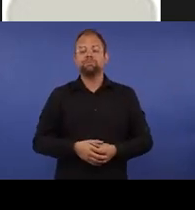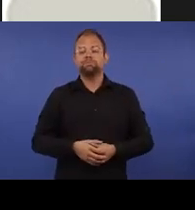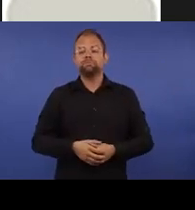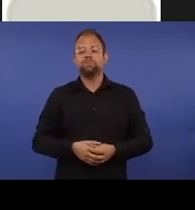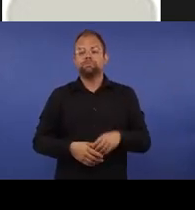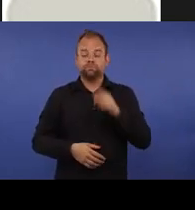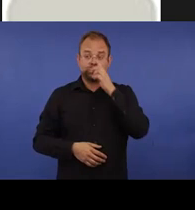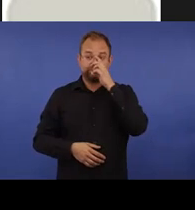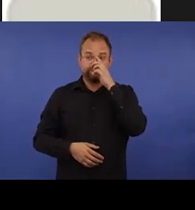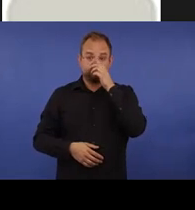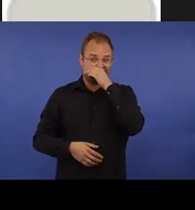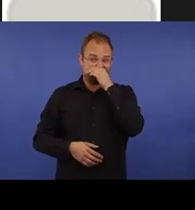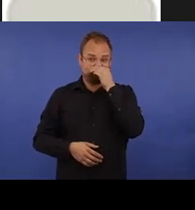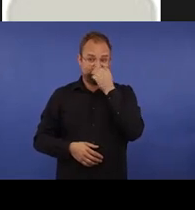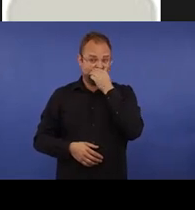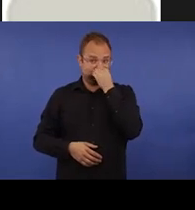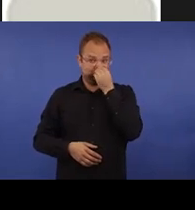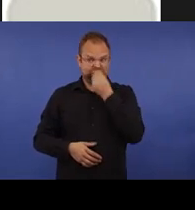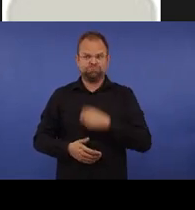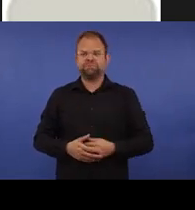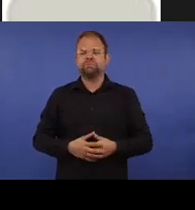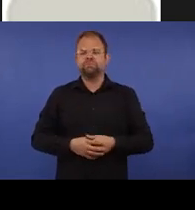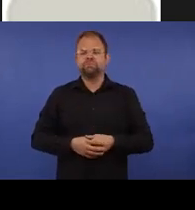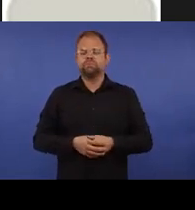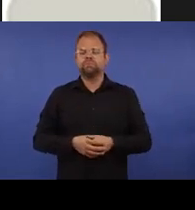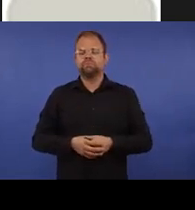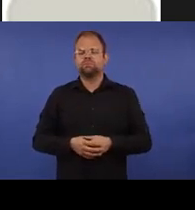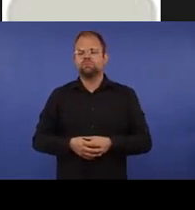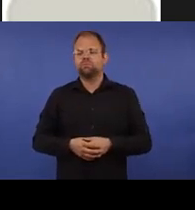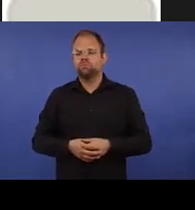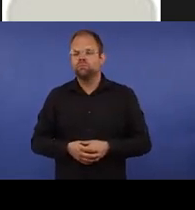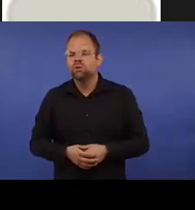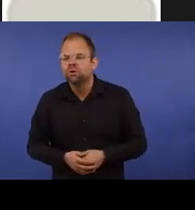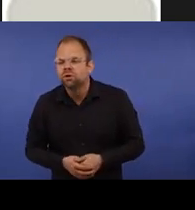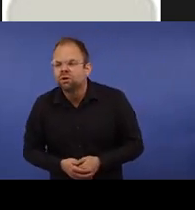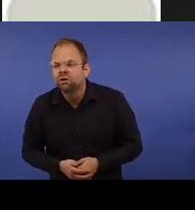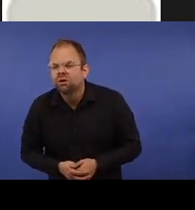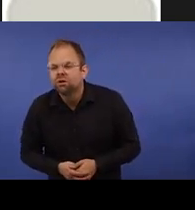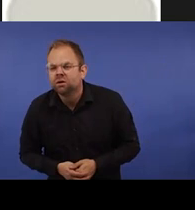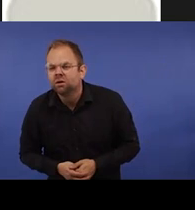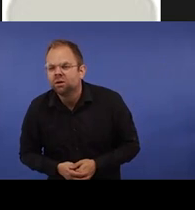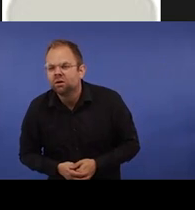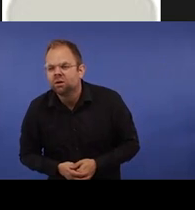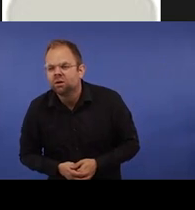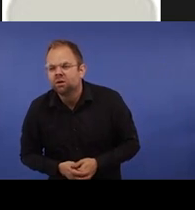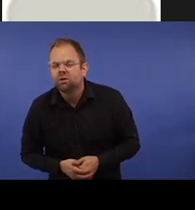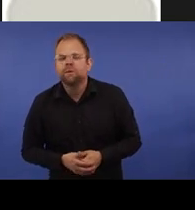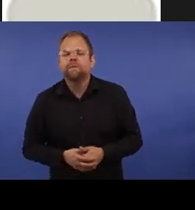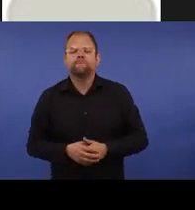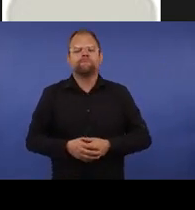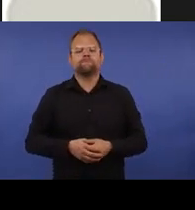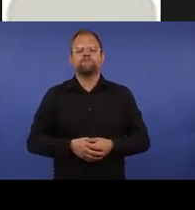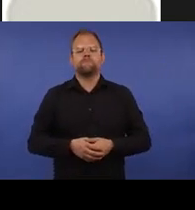Yes, well, Article 21 of the Convention of the Rights of Persons with Disabilities clearly say